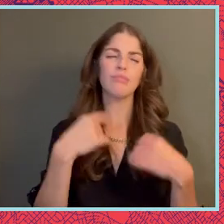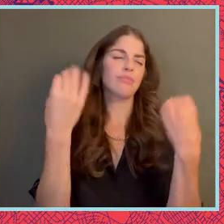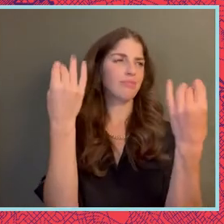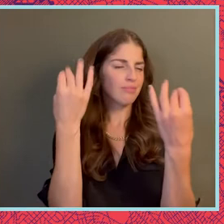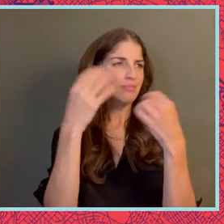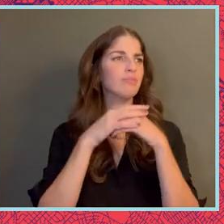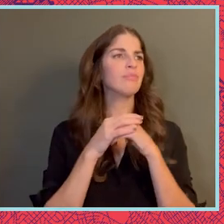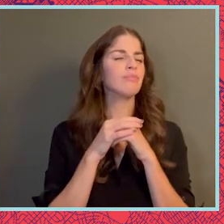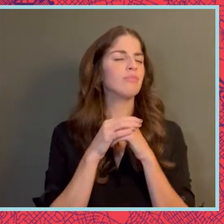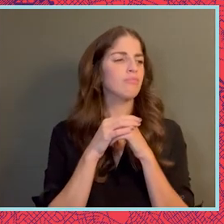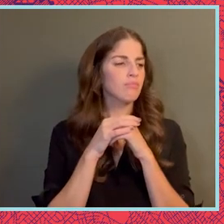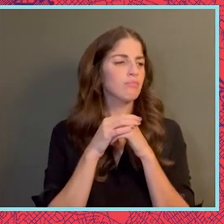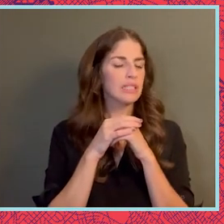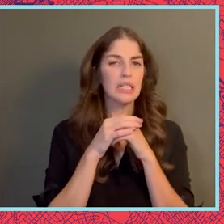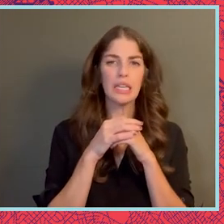that